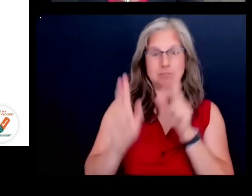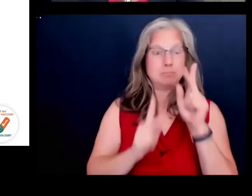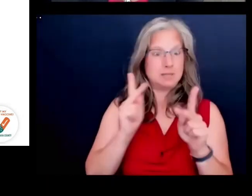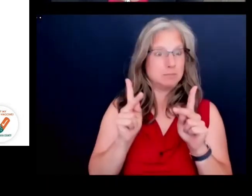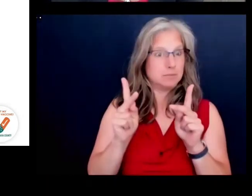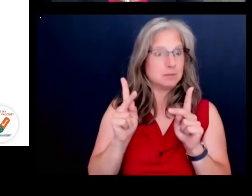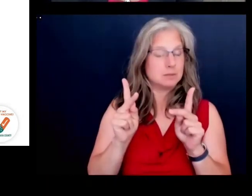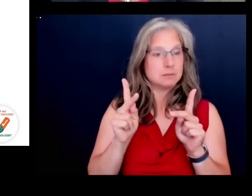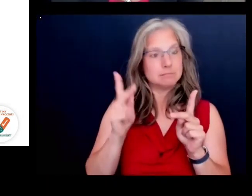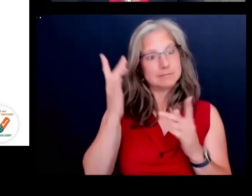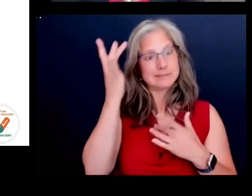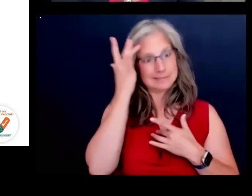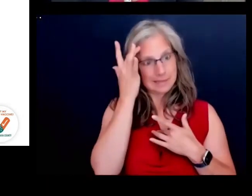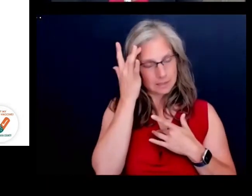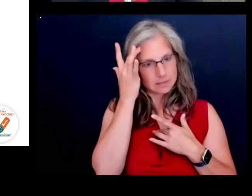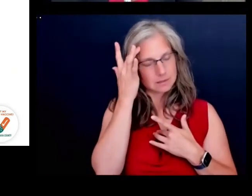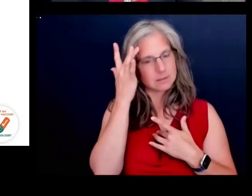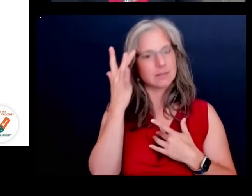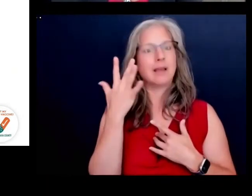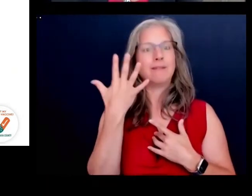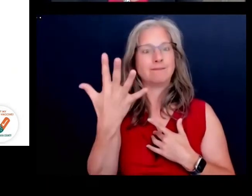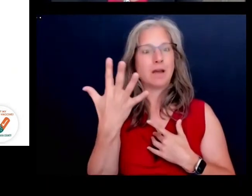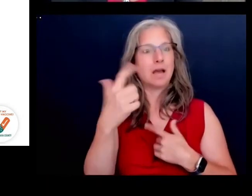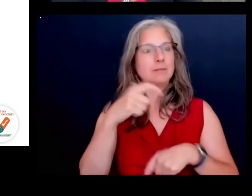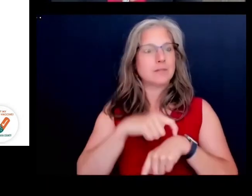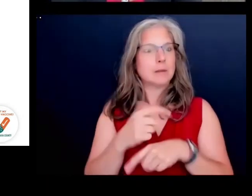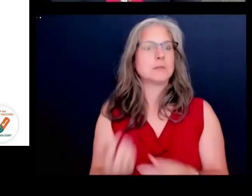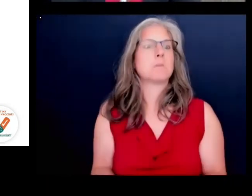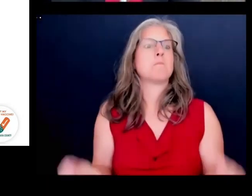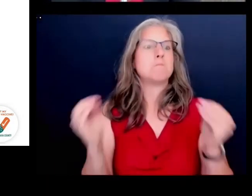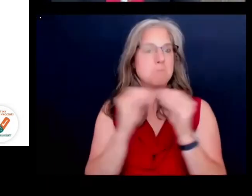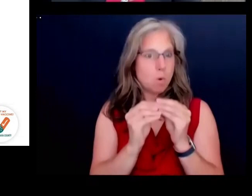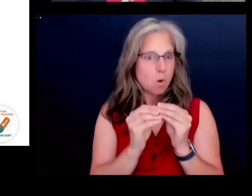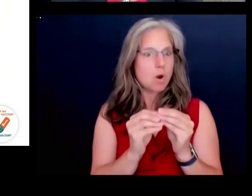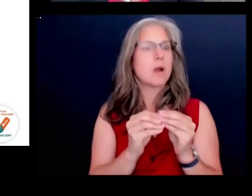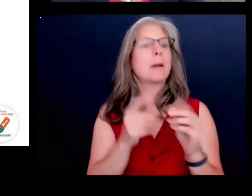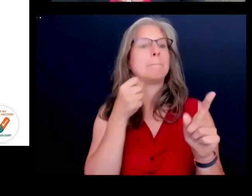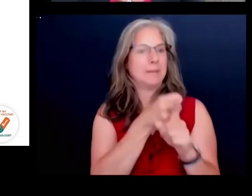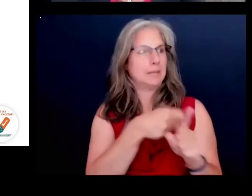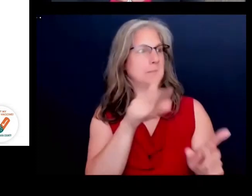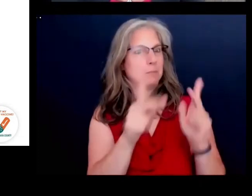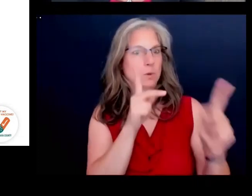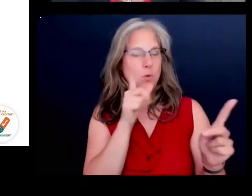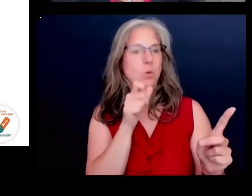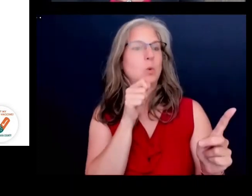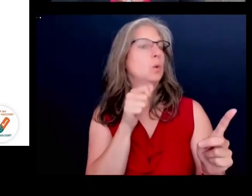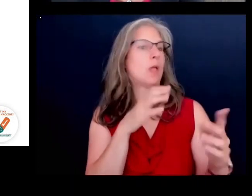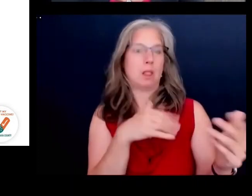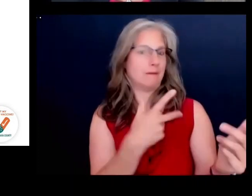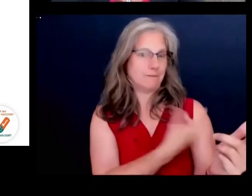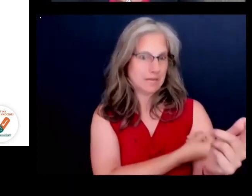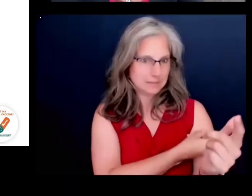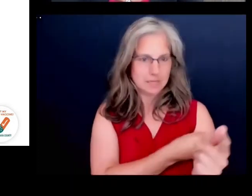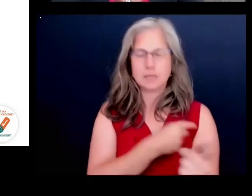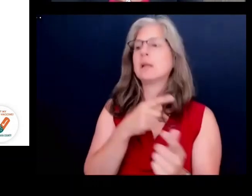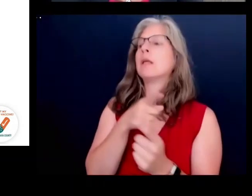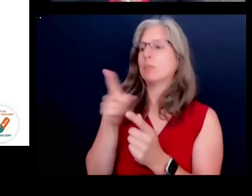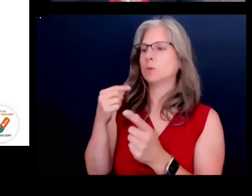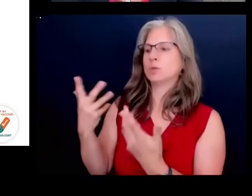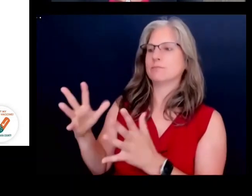were 5 times more likely to be unvaccinated than vaccinated. The